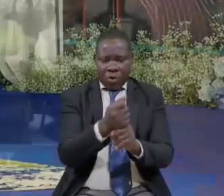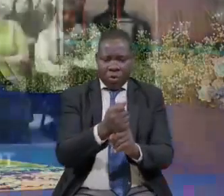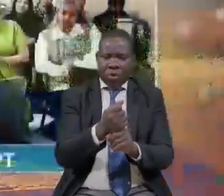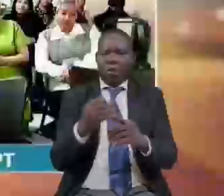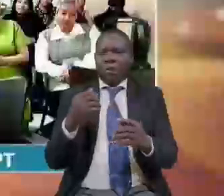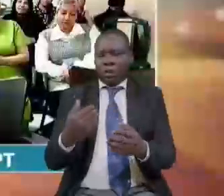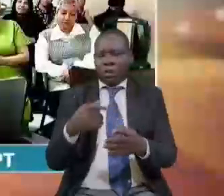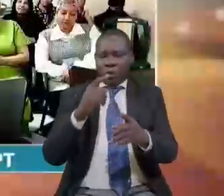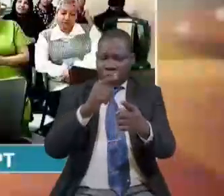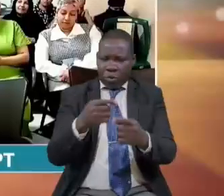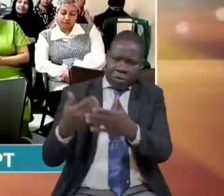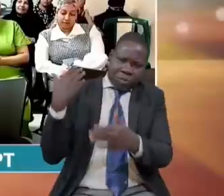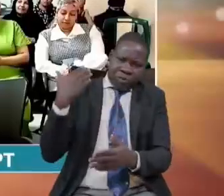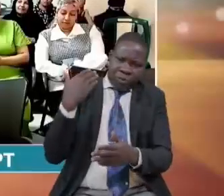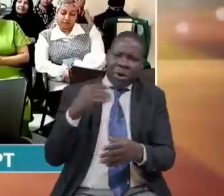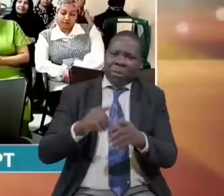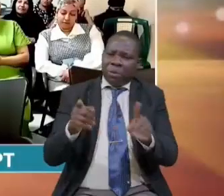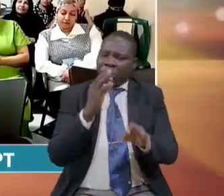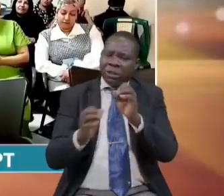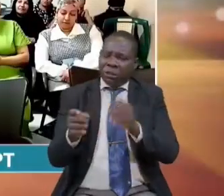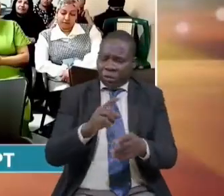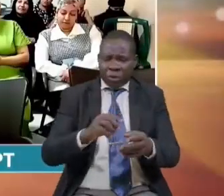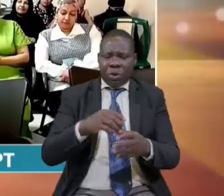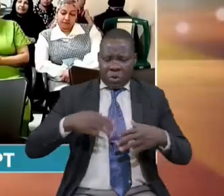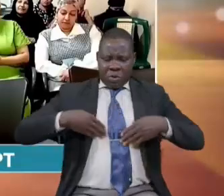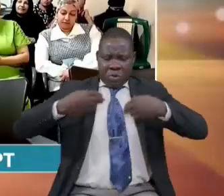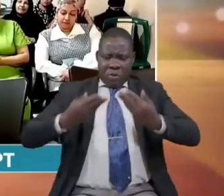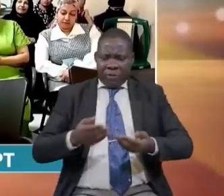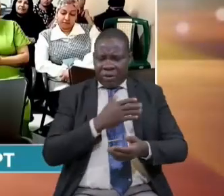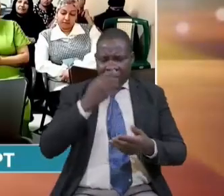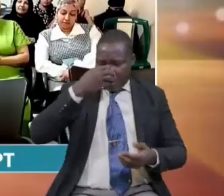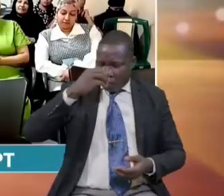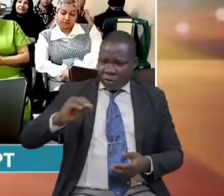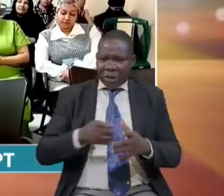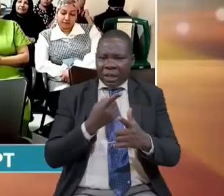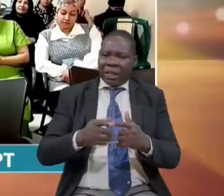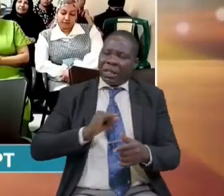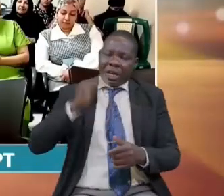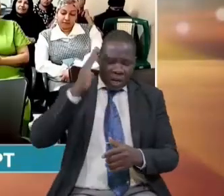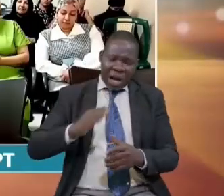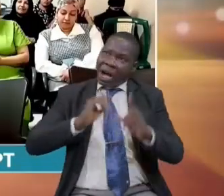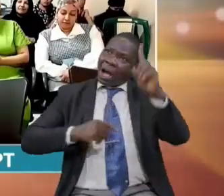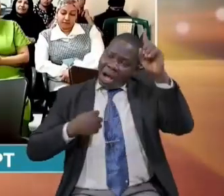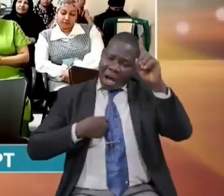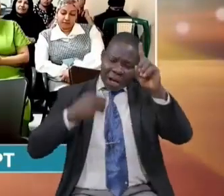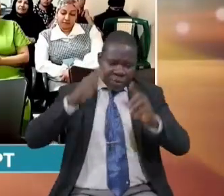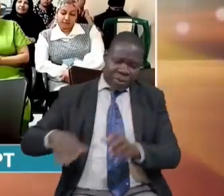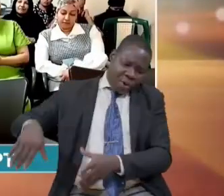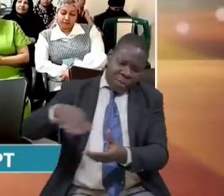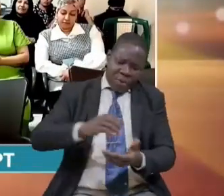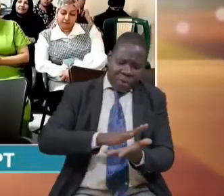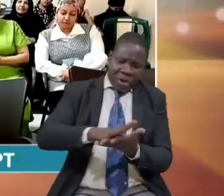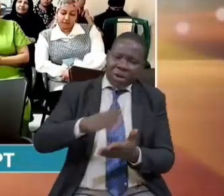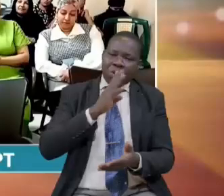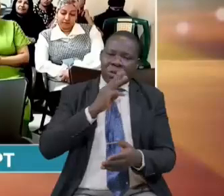you confess and you forsake, he says, then will I sprinkle clean water upon you, and ye